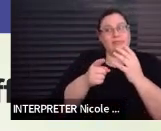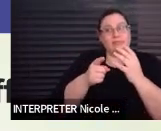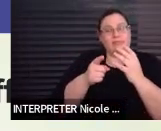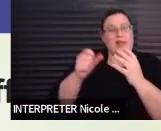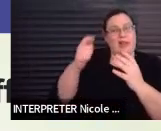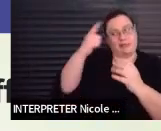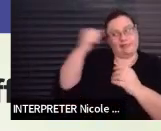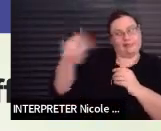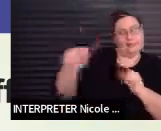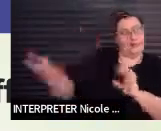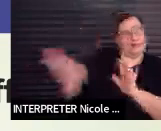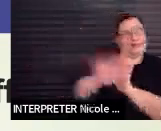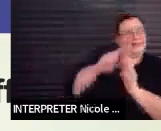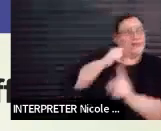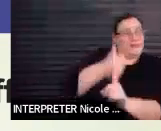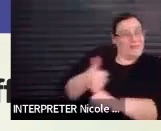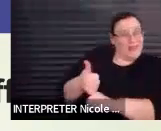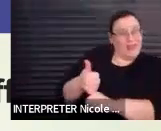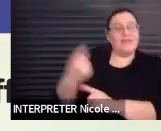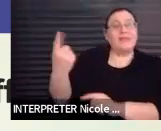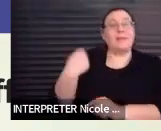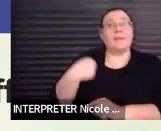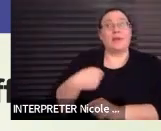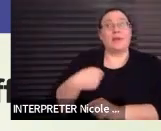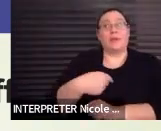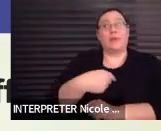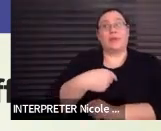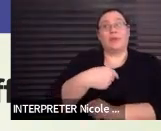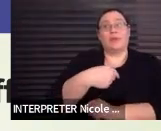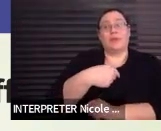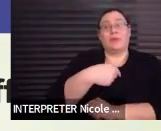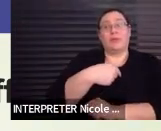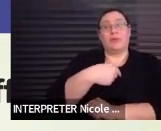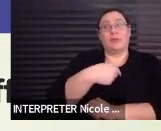own. Something that we